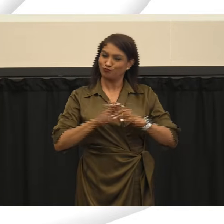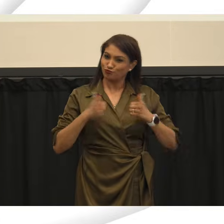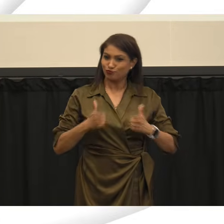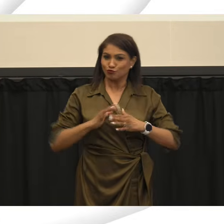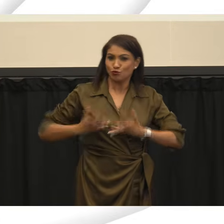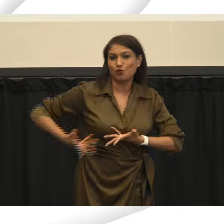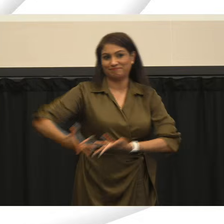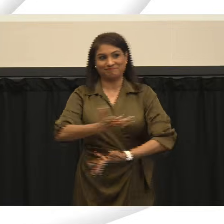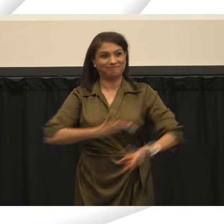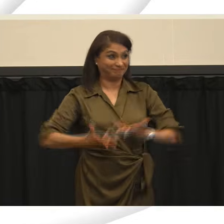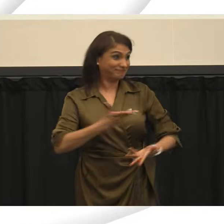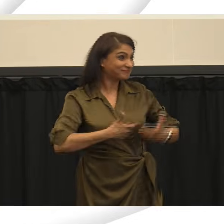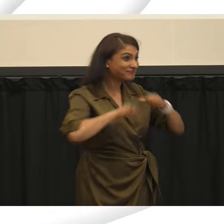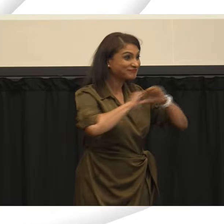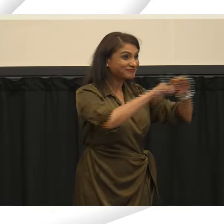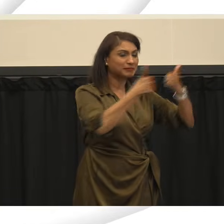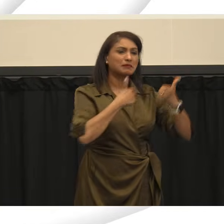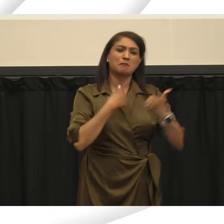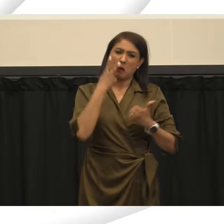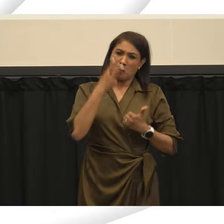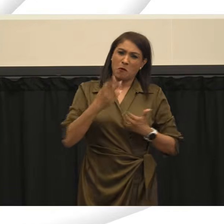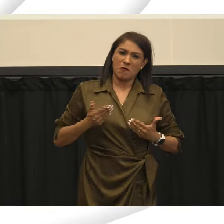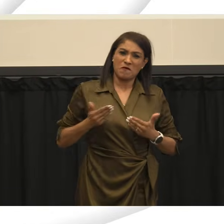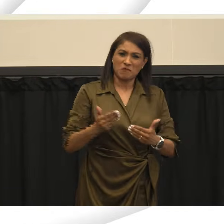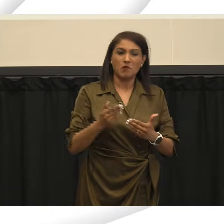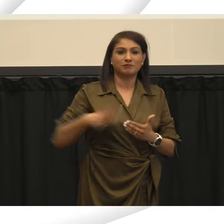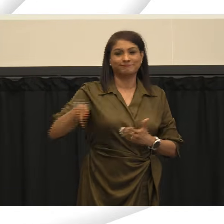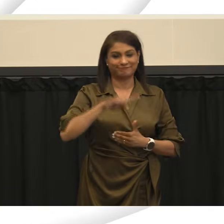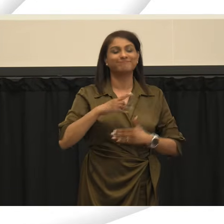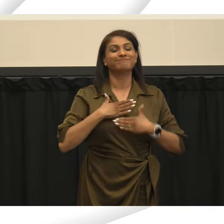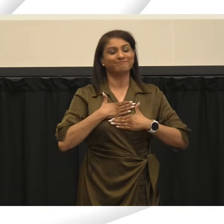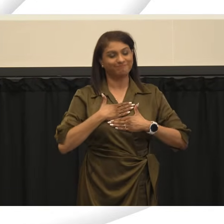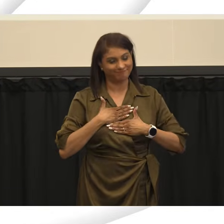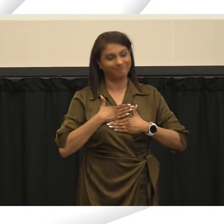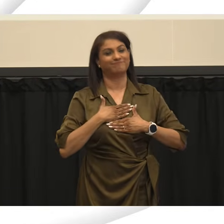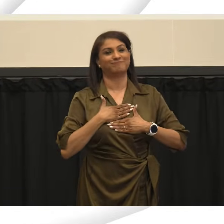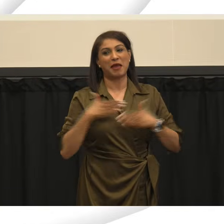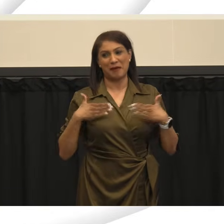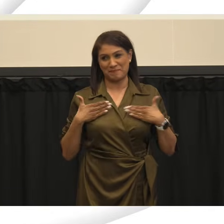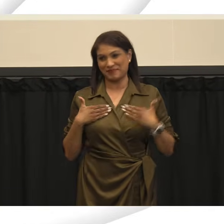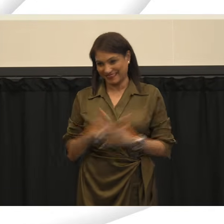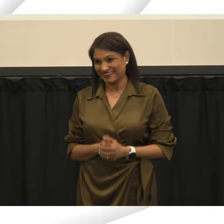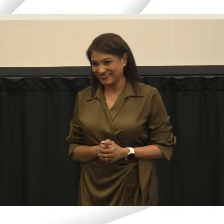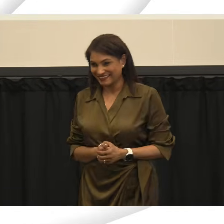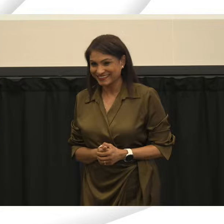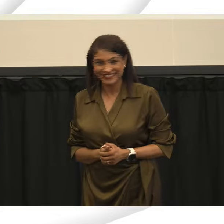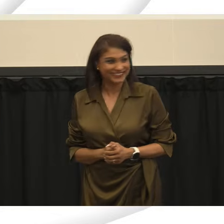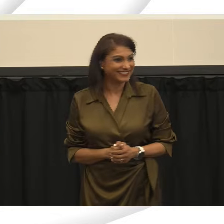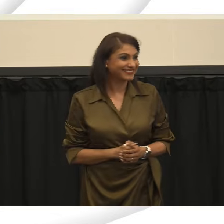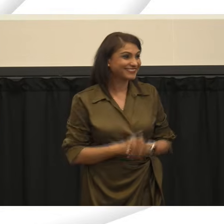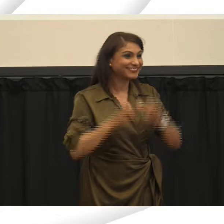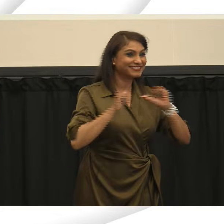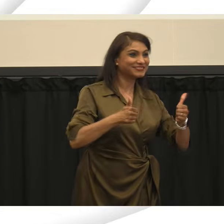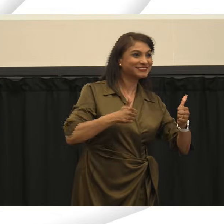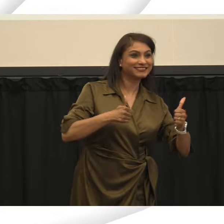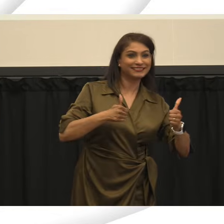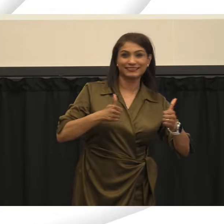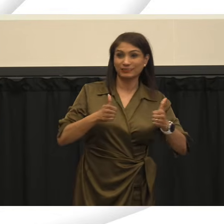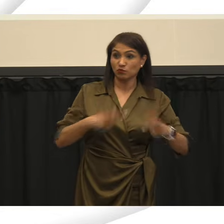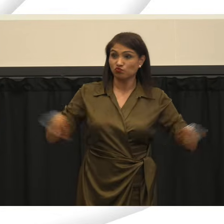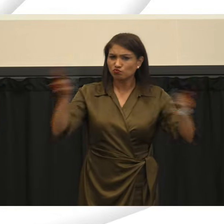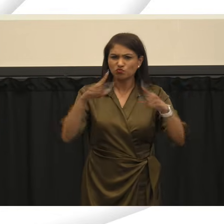in digital spaces. And we're hoping that it's a cooperative and good event today, and I'm looking forward, and I'm quite happy to see all of you